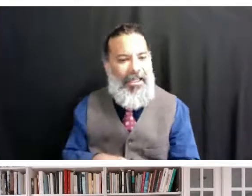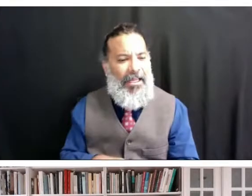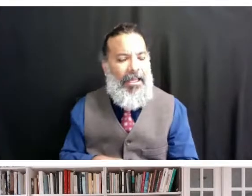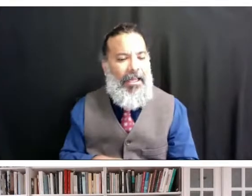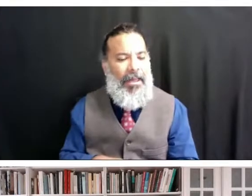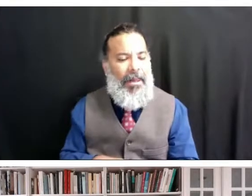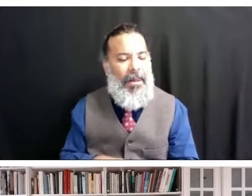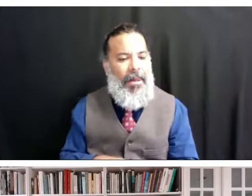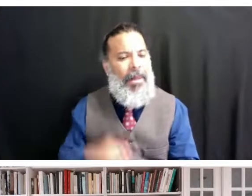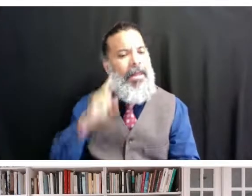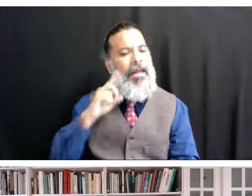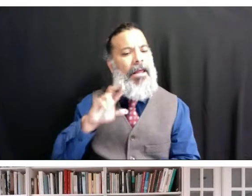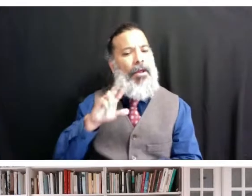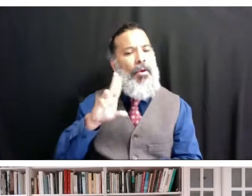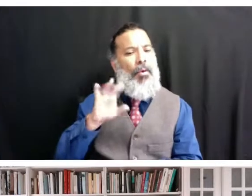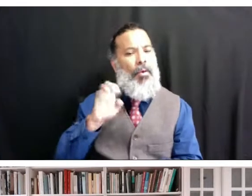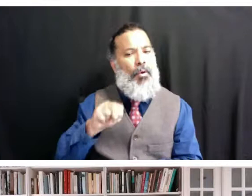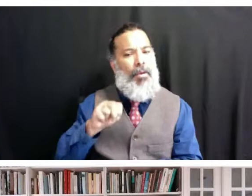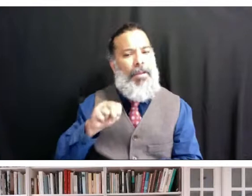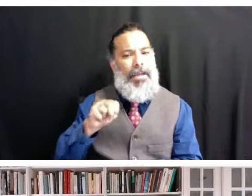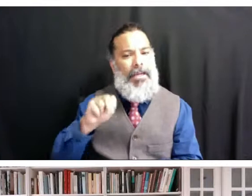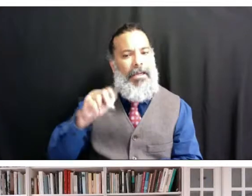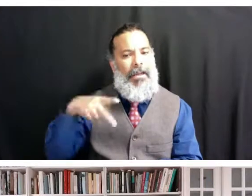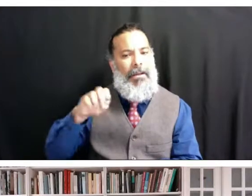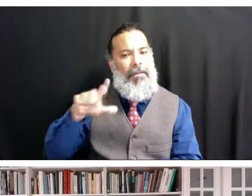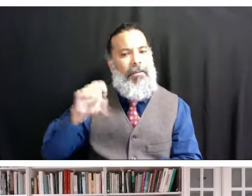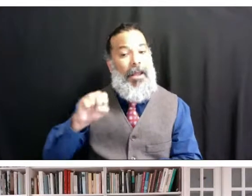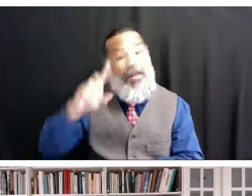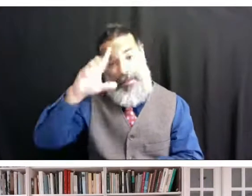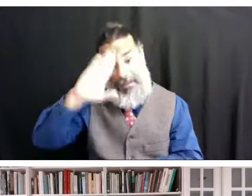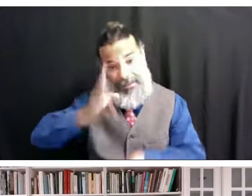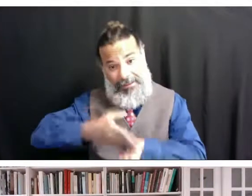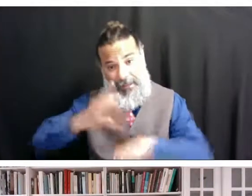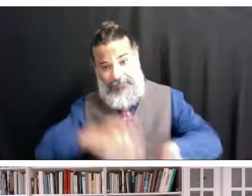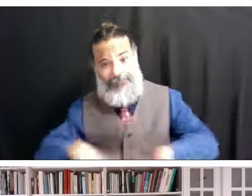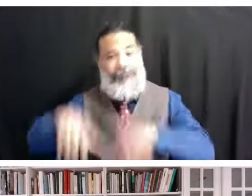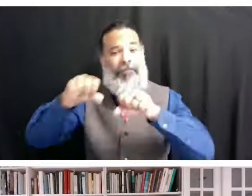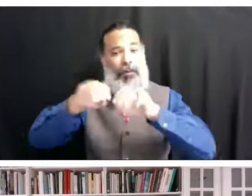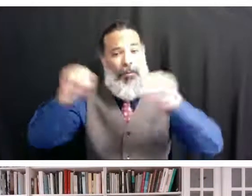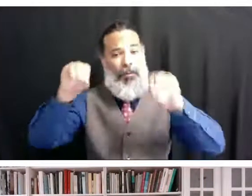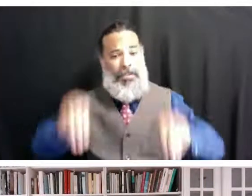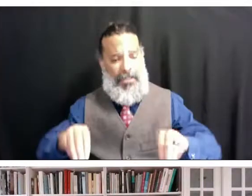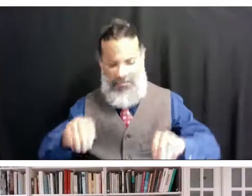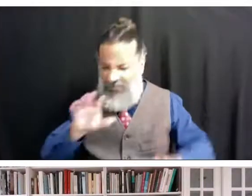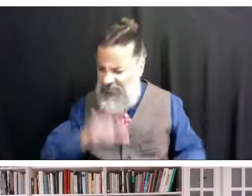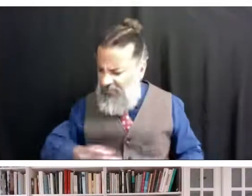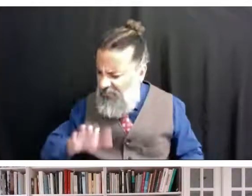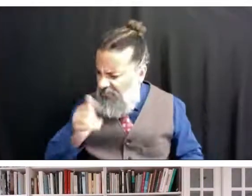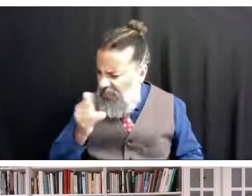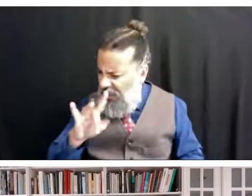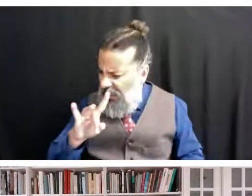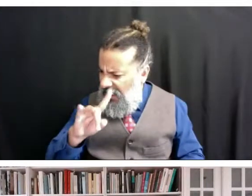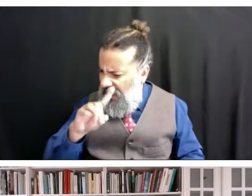that Rubens Peale, his son, who took over running the museum around